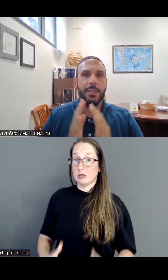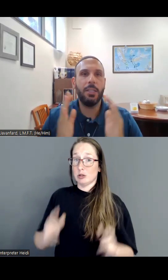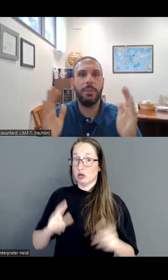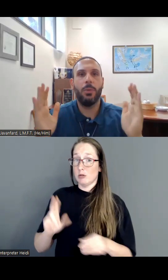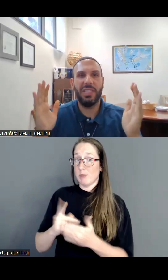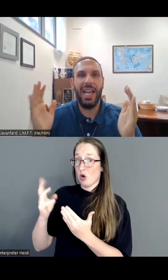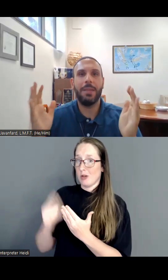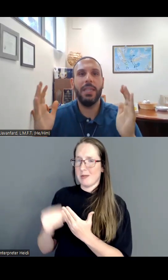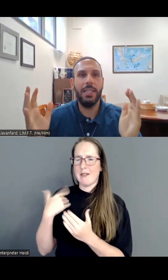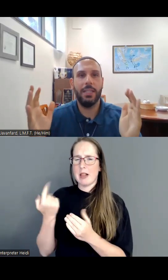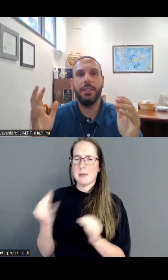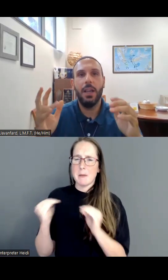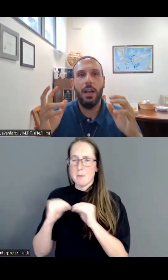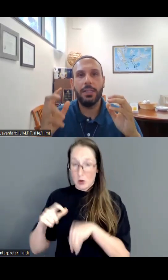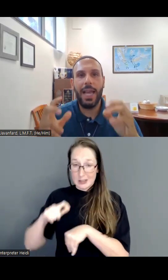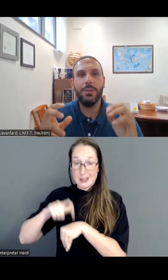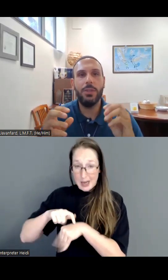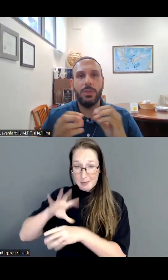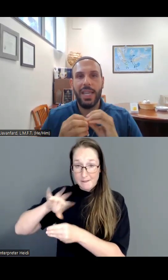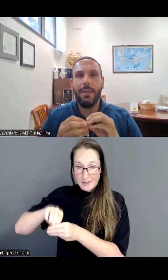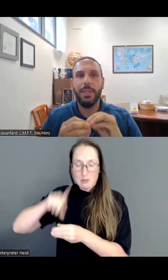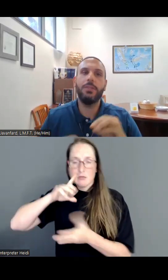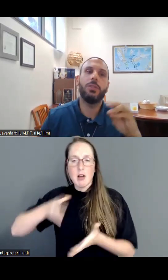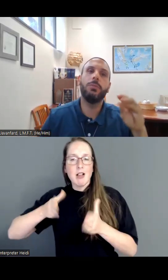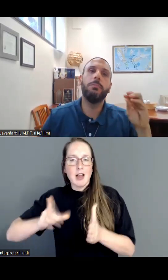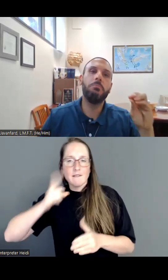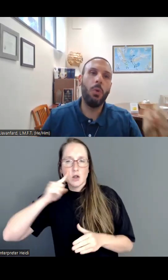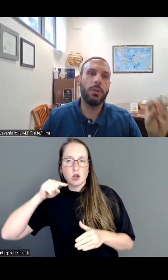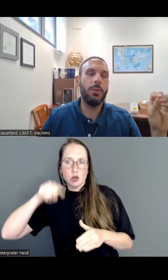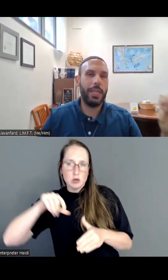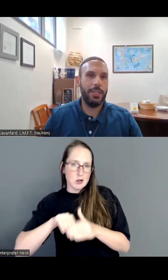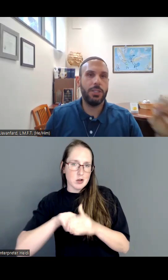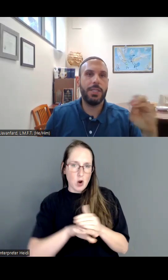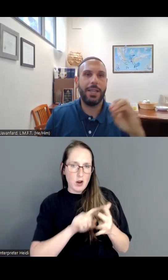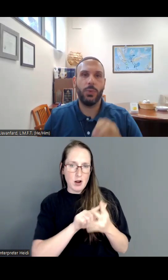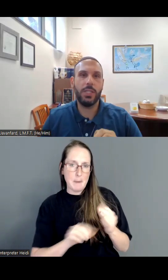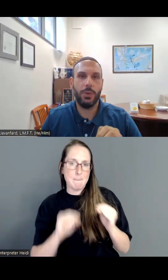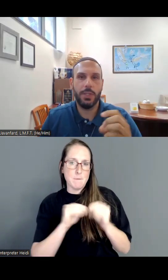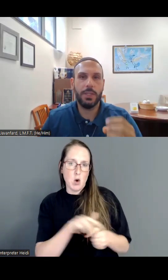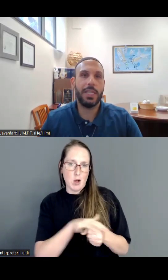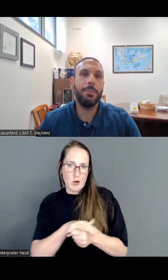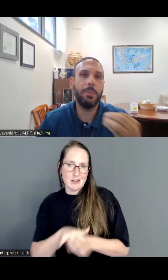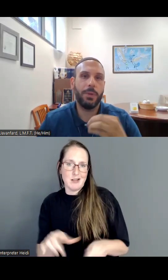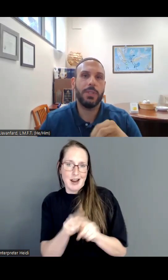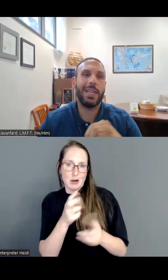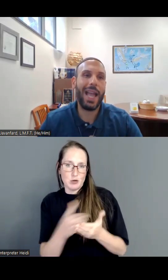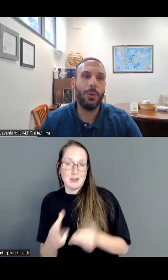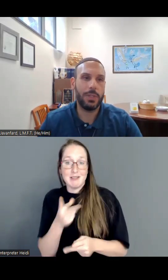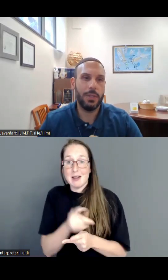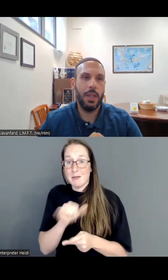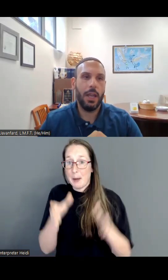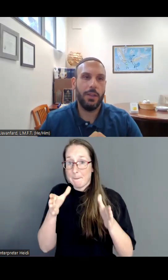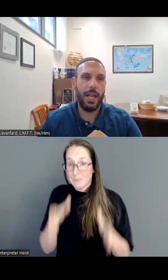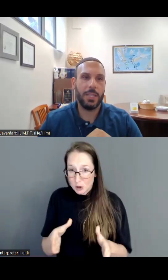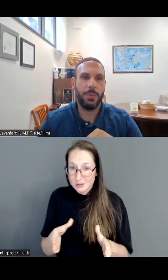has a little bit more time in it, allows you to tap into more locations as resources to keep the person